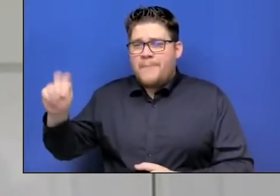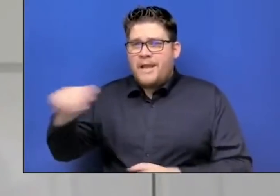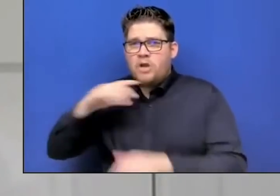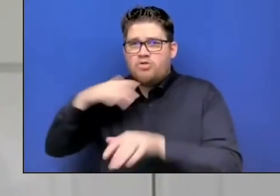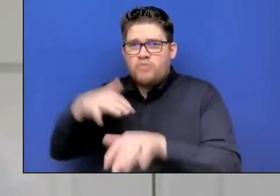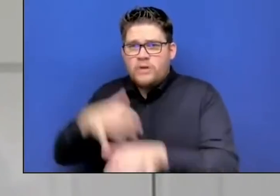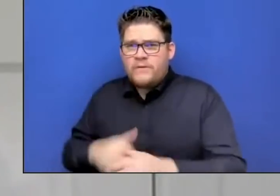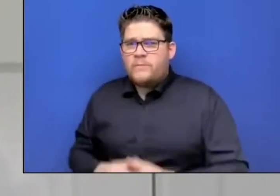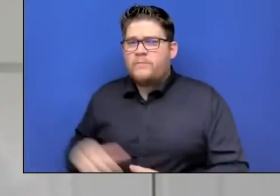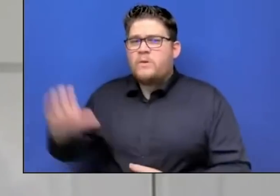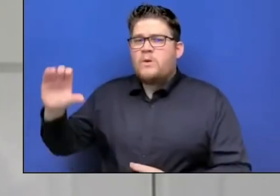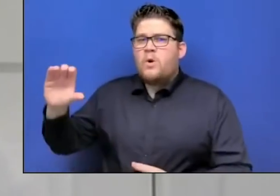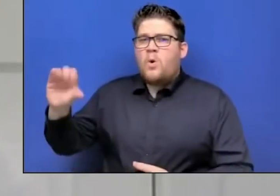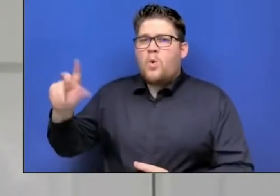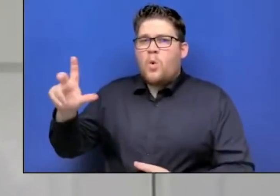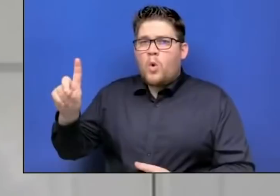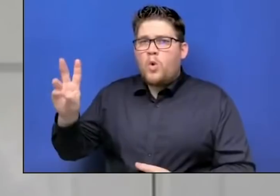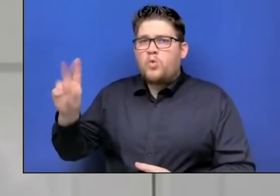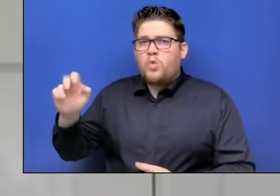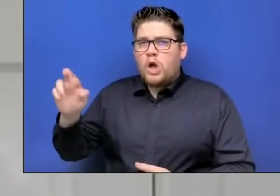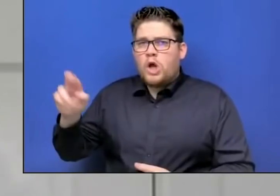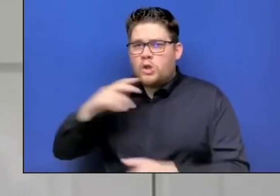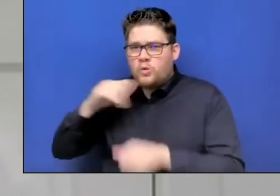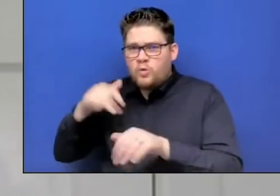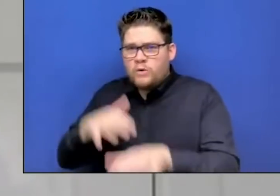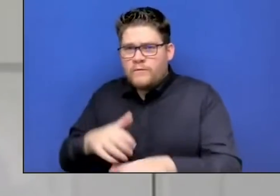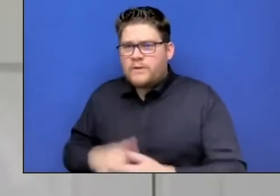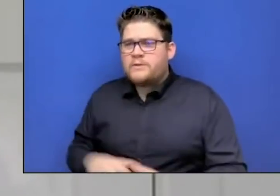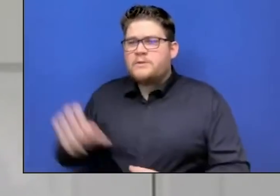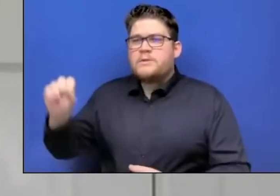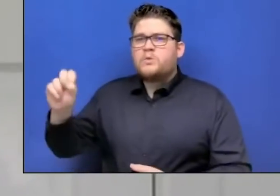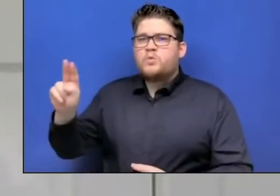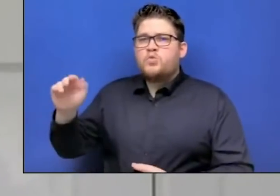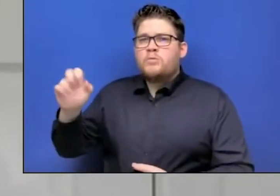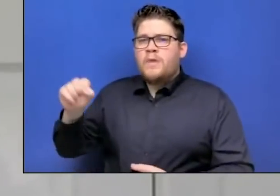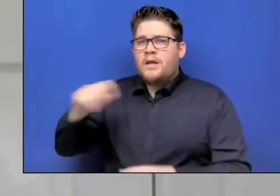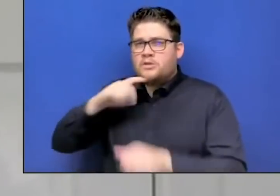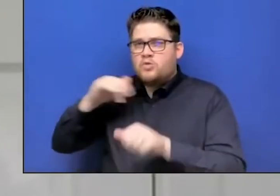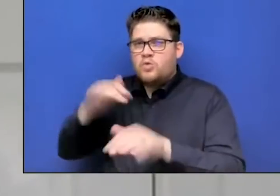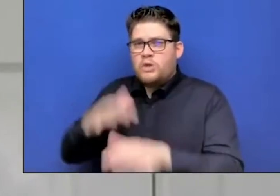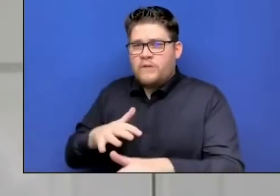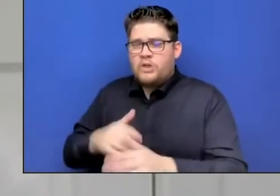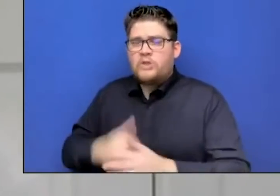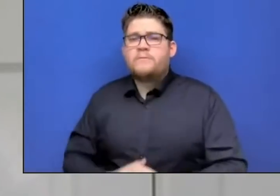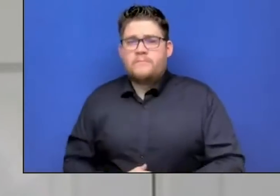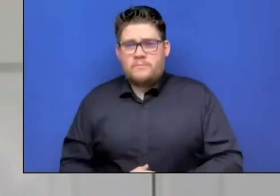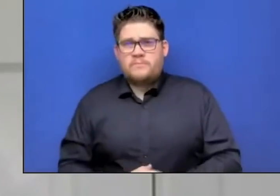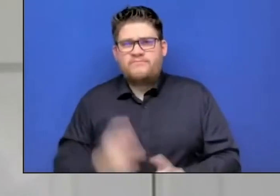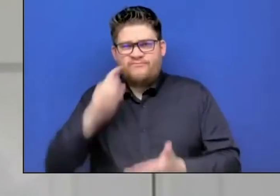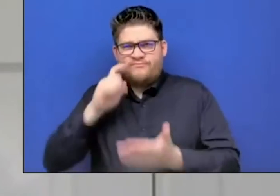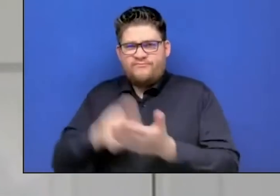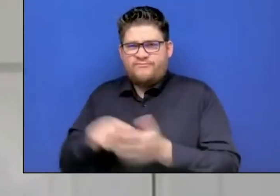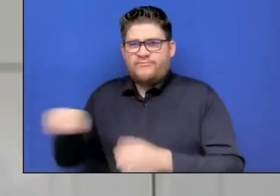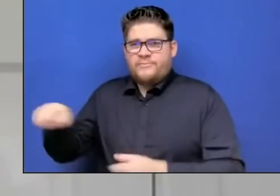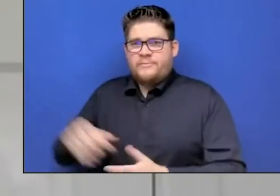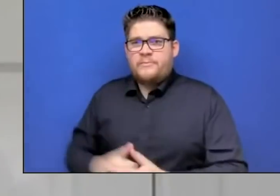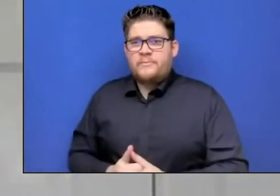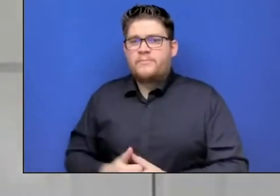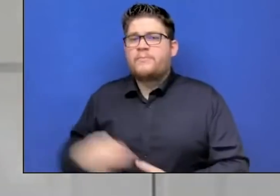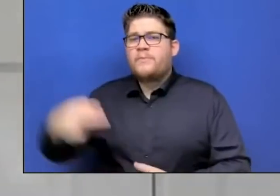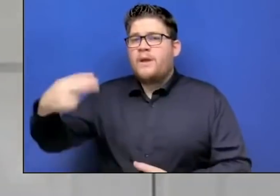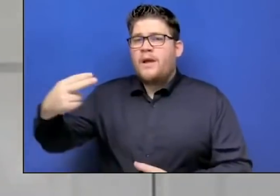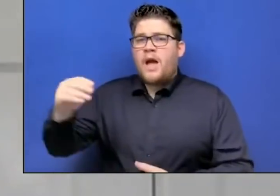Island, Howe Sound, Metro Vancouver, the Lower Mainland, and the Fraser Valley. And we issued two new flood watches this